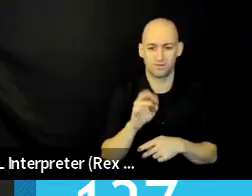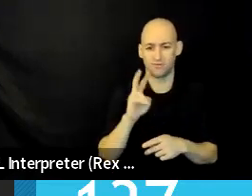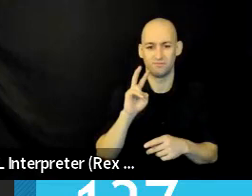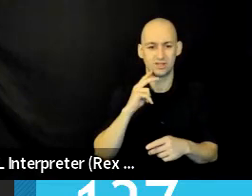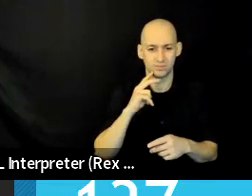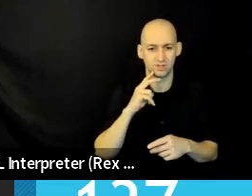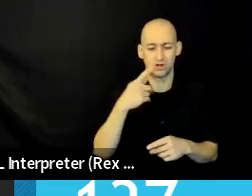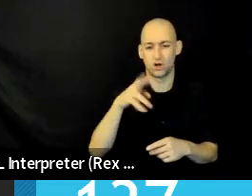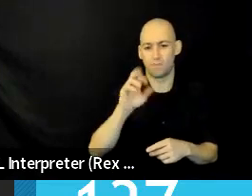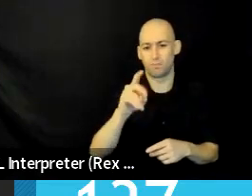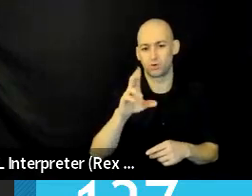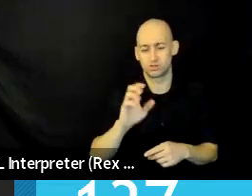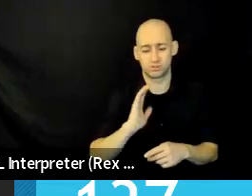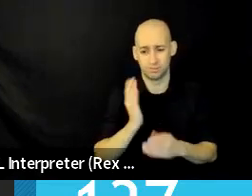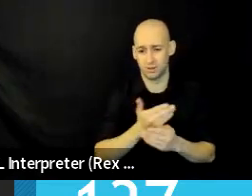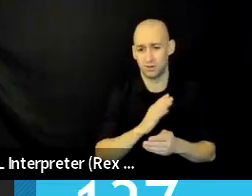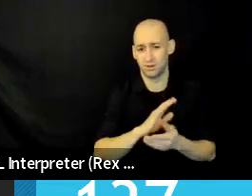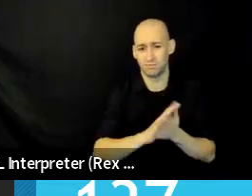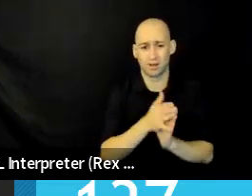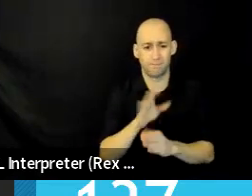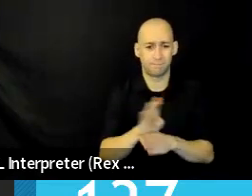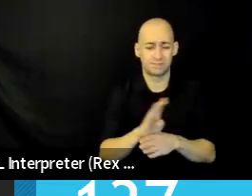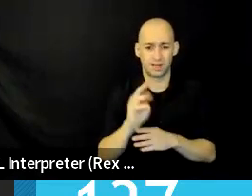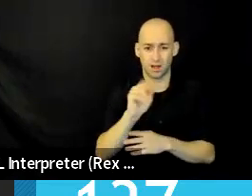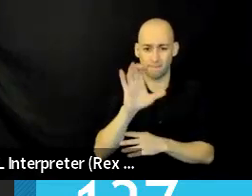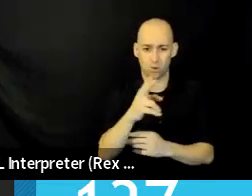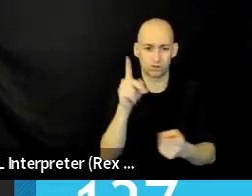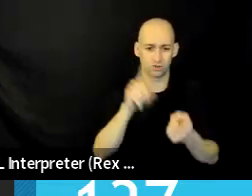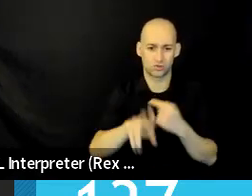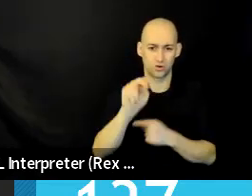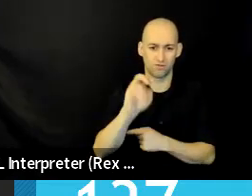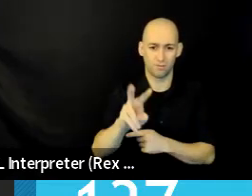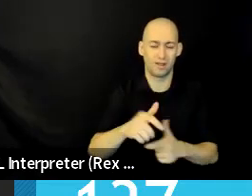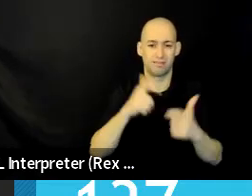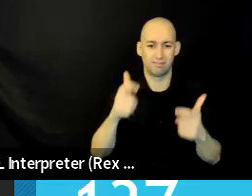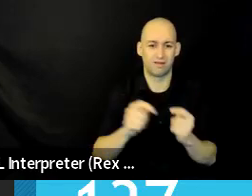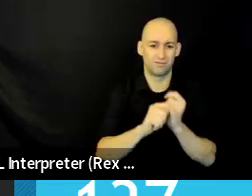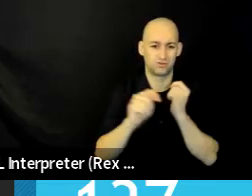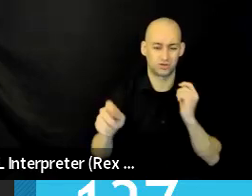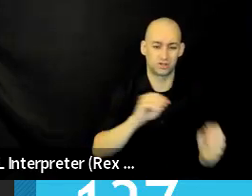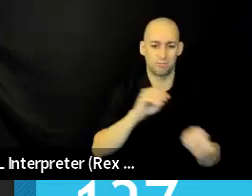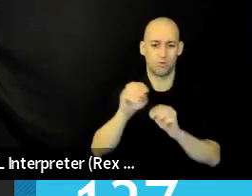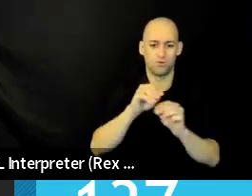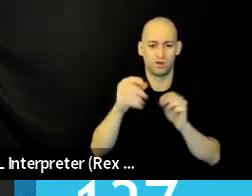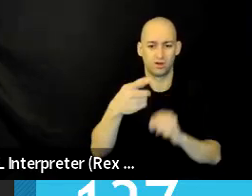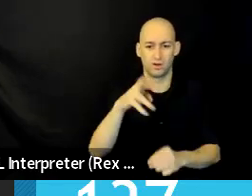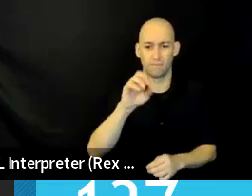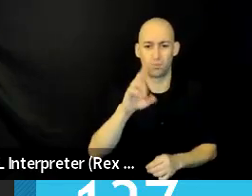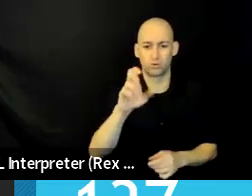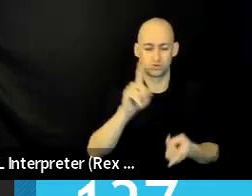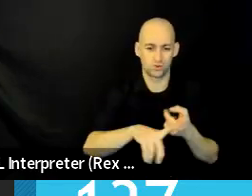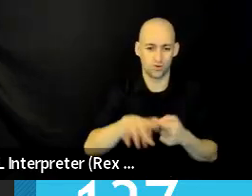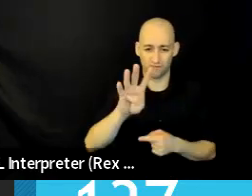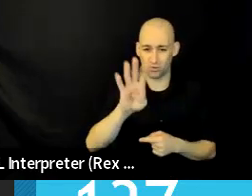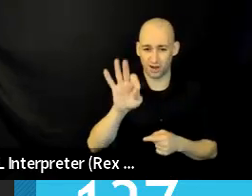we get busy from March till November when you have a lot of trucks moving produce to 49 states.